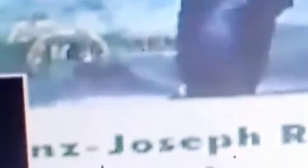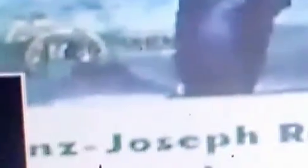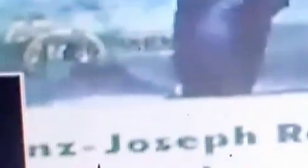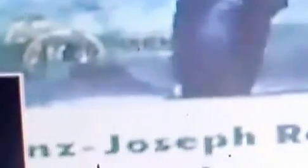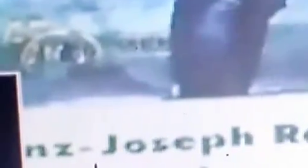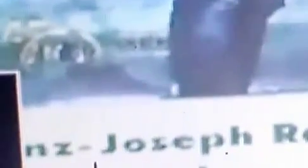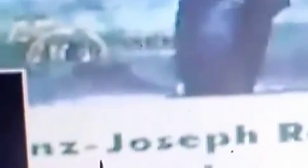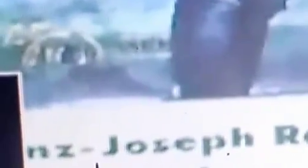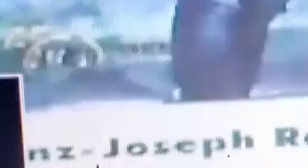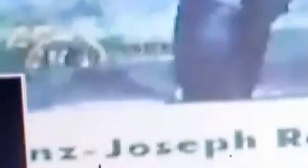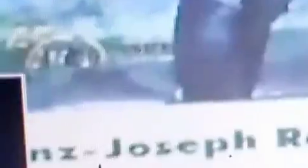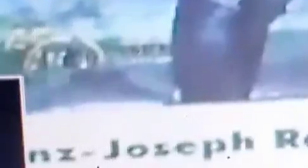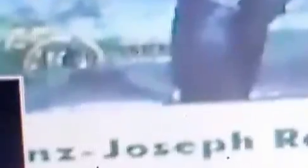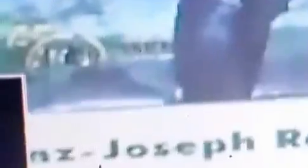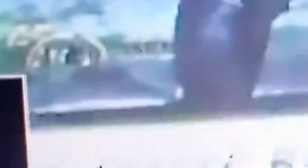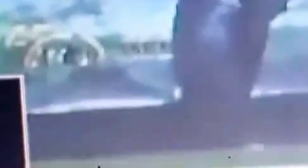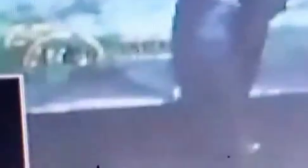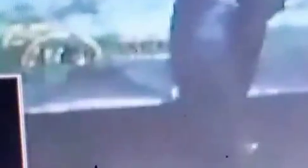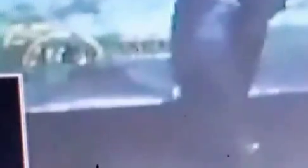Maybe it's already interviewed there.